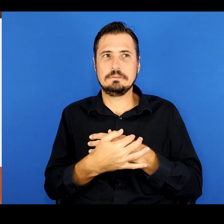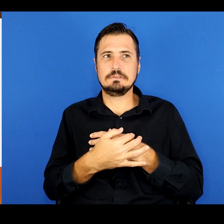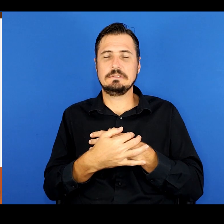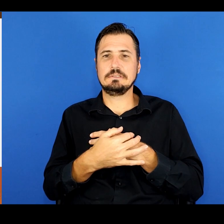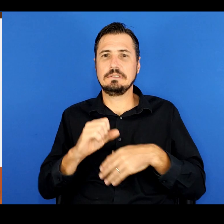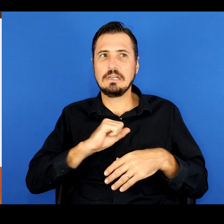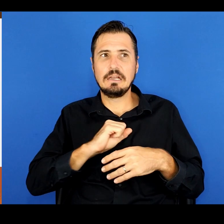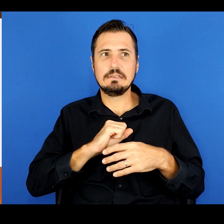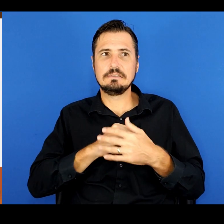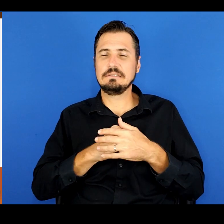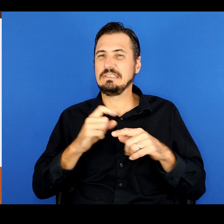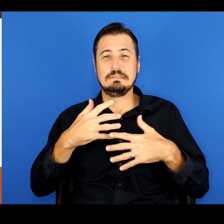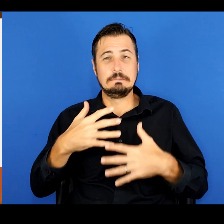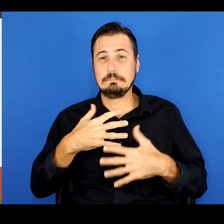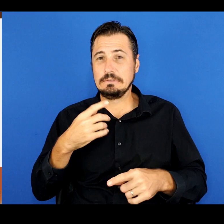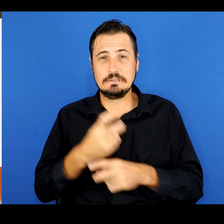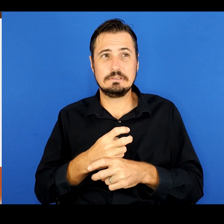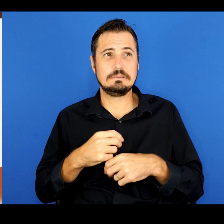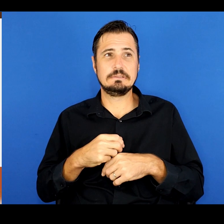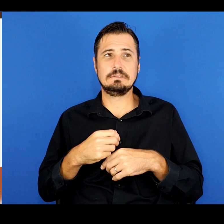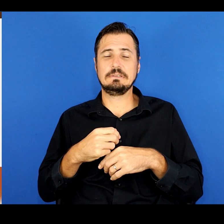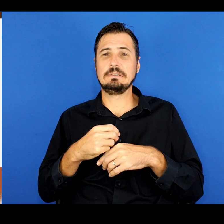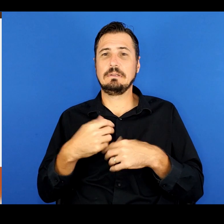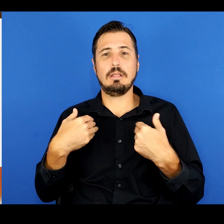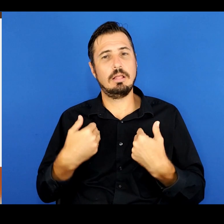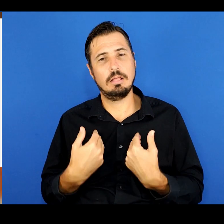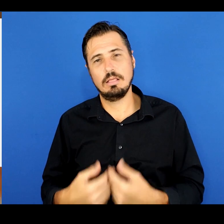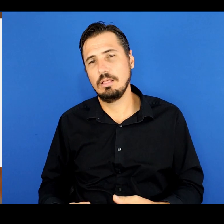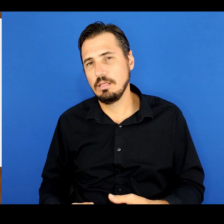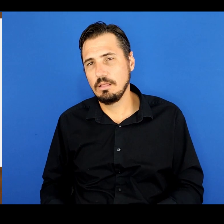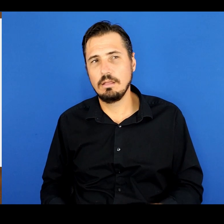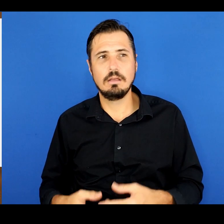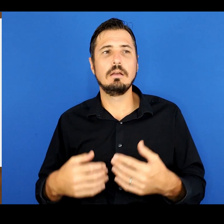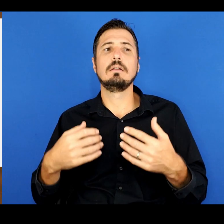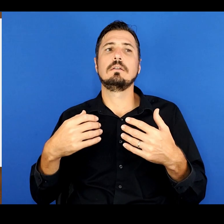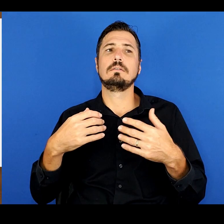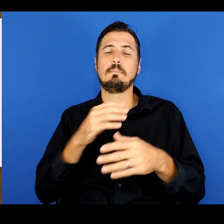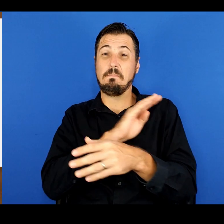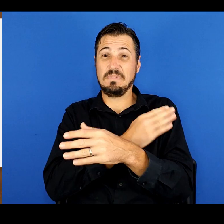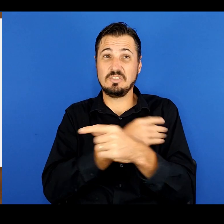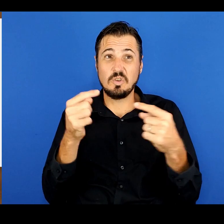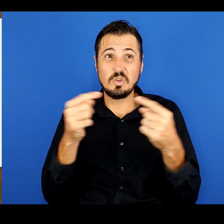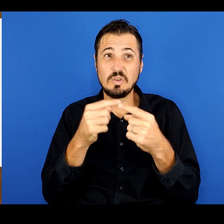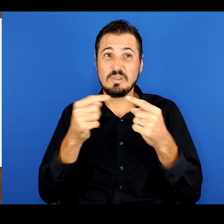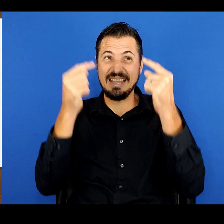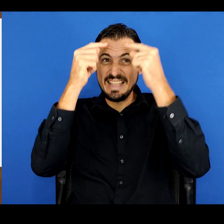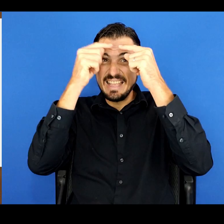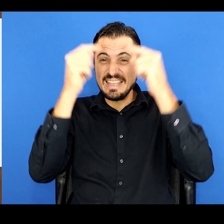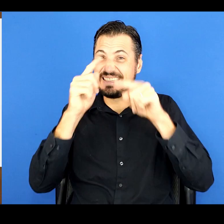or difficulty breathing, fatigue, muscle or body aches, headache, new loss of taste or smell, sore